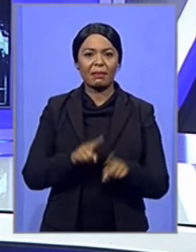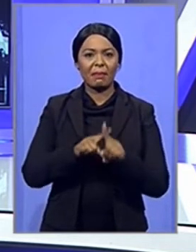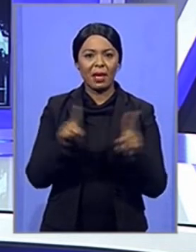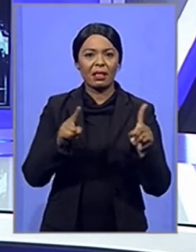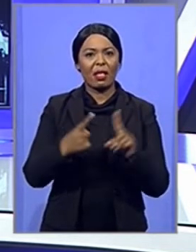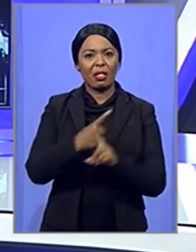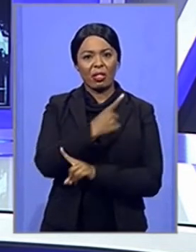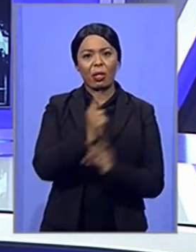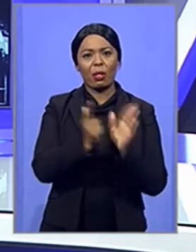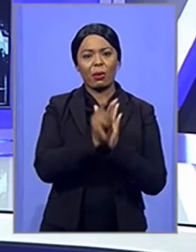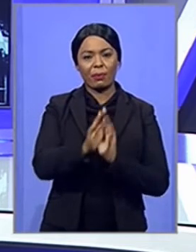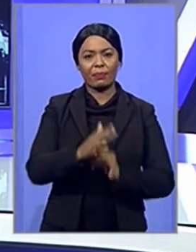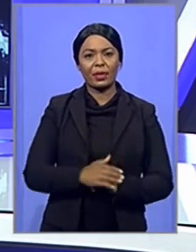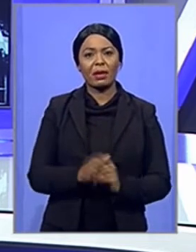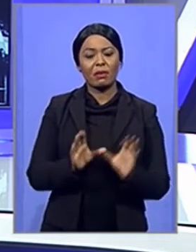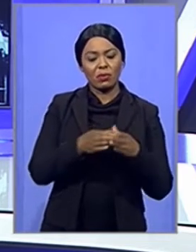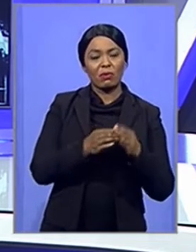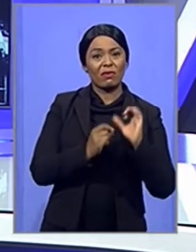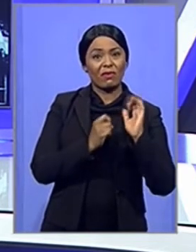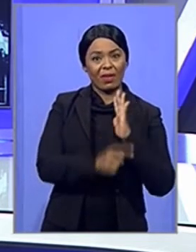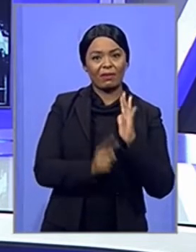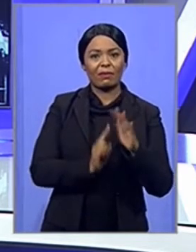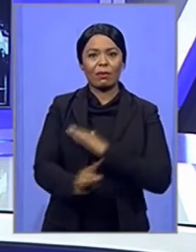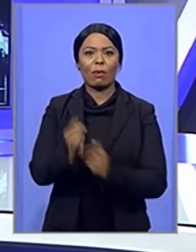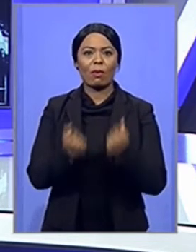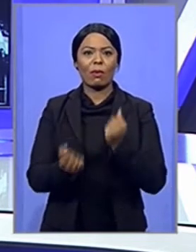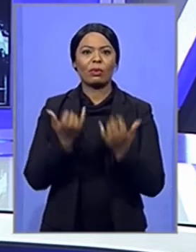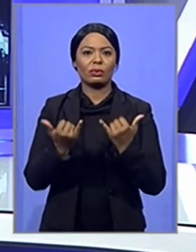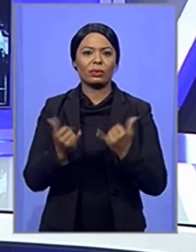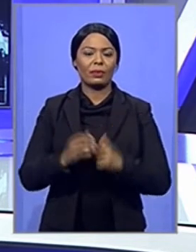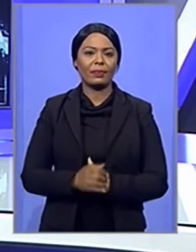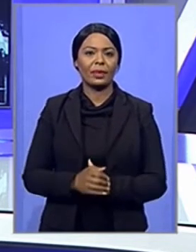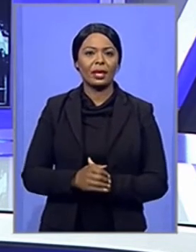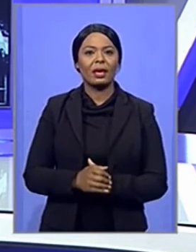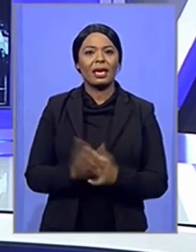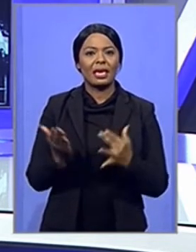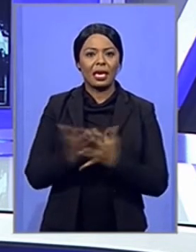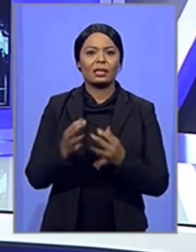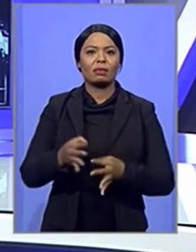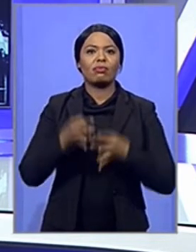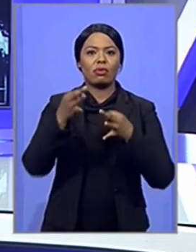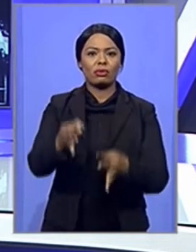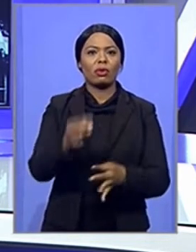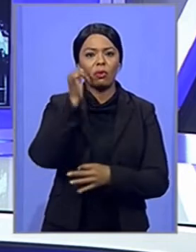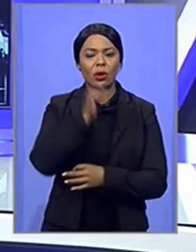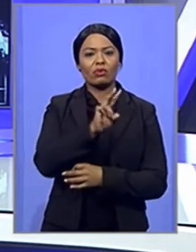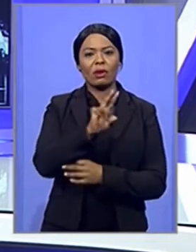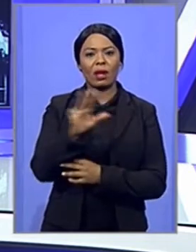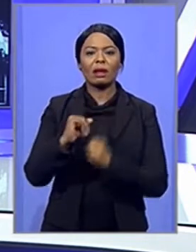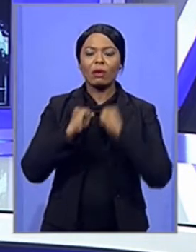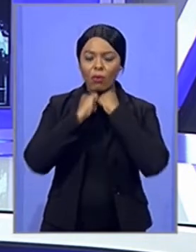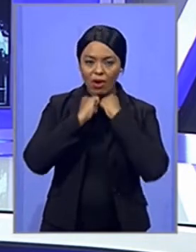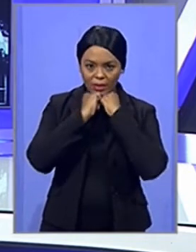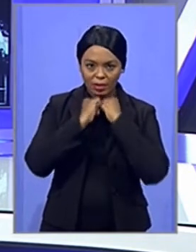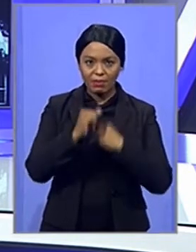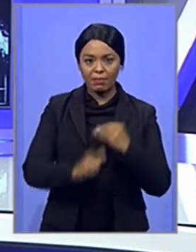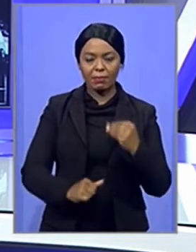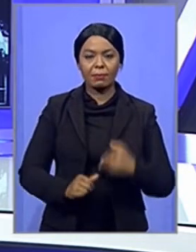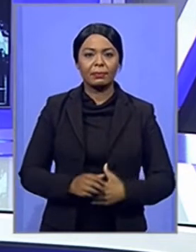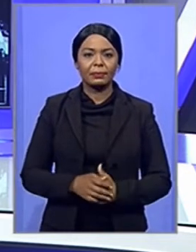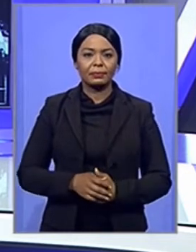se ne se tlhageletse kwa kgotlatshekelo ya bosenyi ba kgwebo gompieno mme kgetsi eo e buseditswe morago go fitlha kgwedi e tlang e tlhola malatsi a le mabedi.